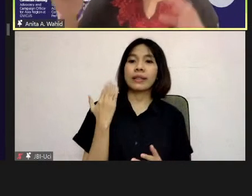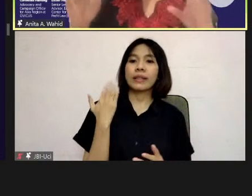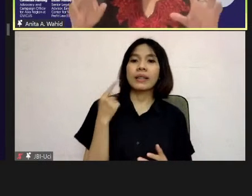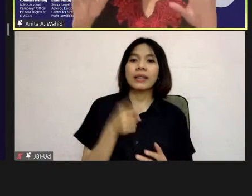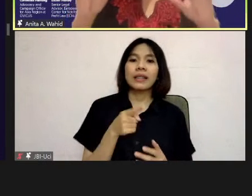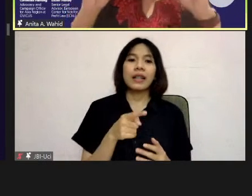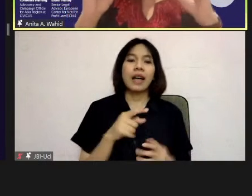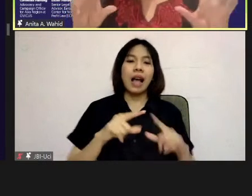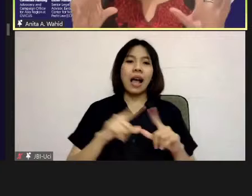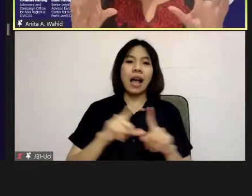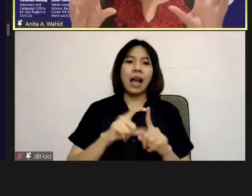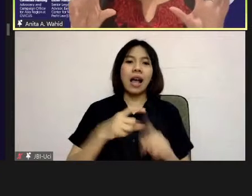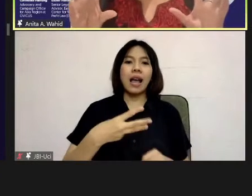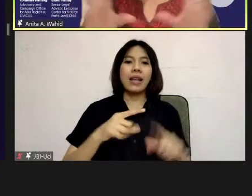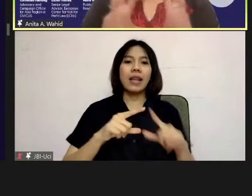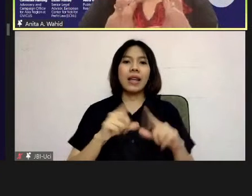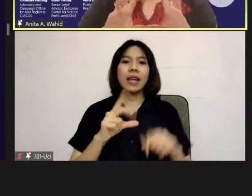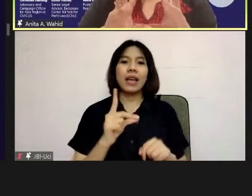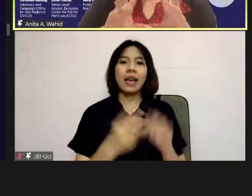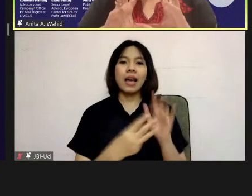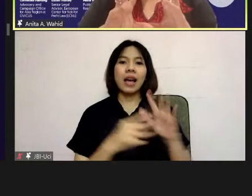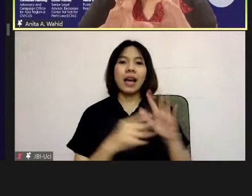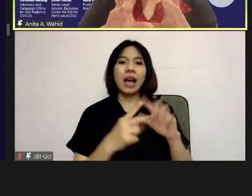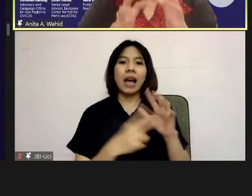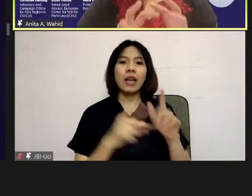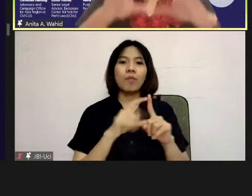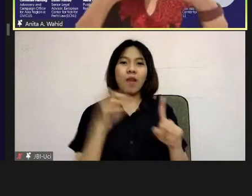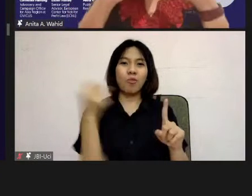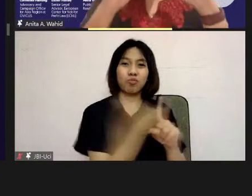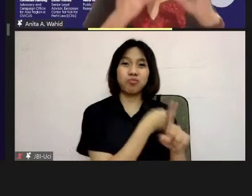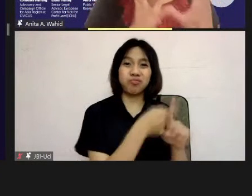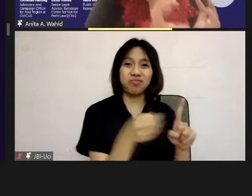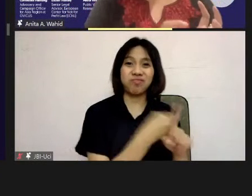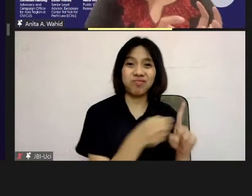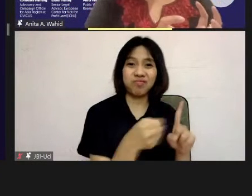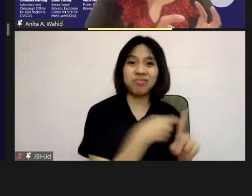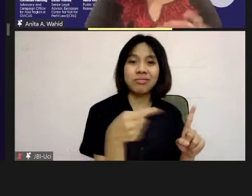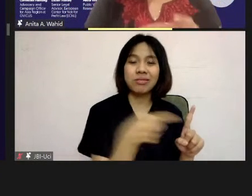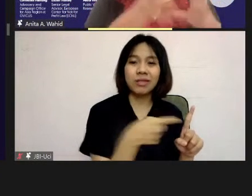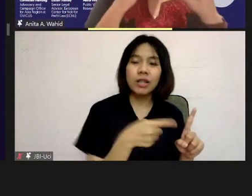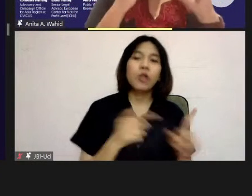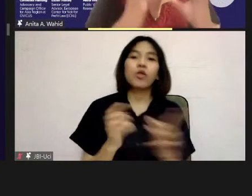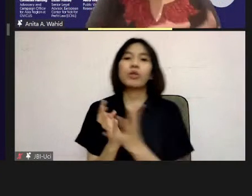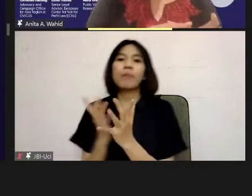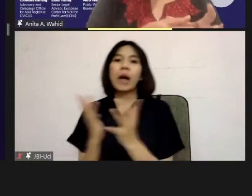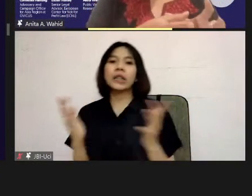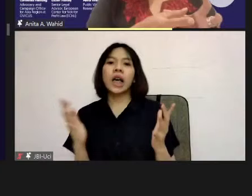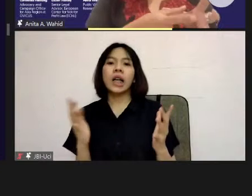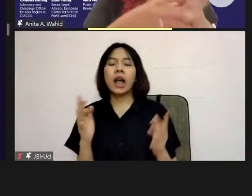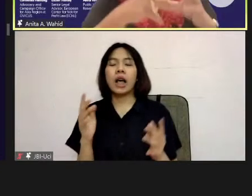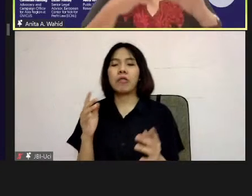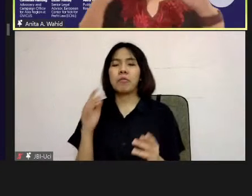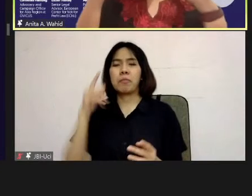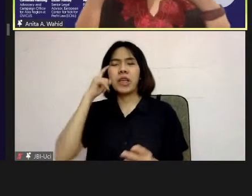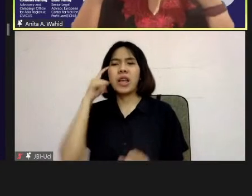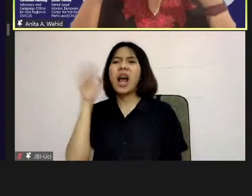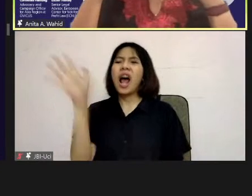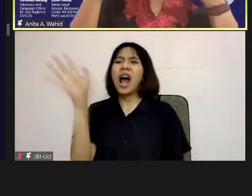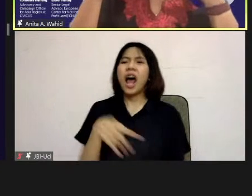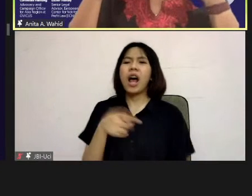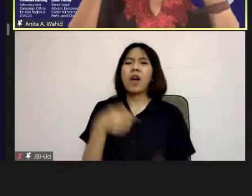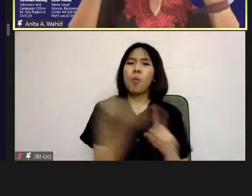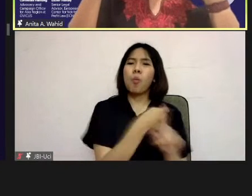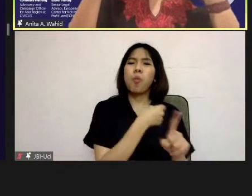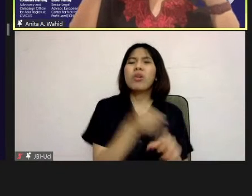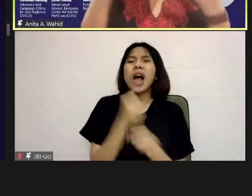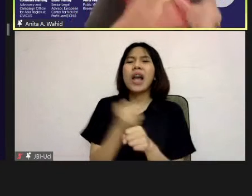violence happened to Adi Armando and the first content that the society see the demo went wrong, the